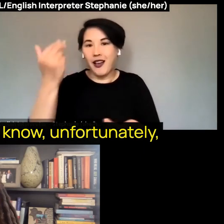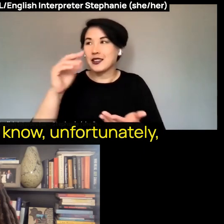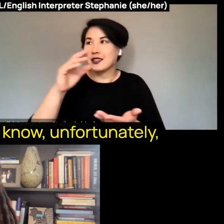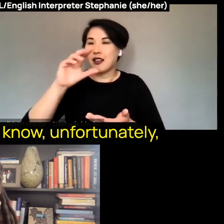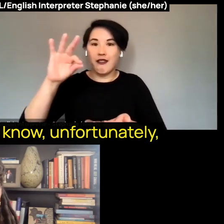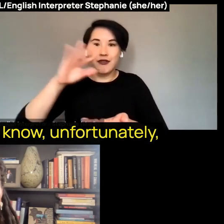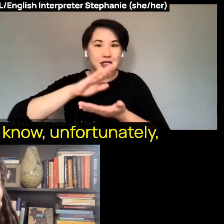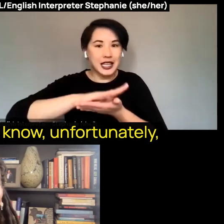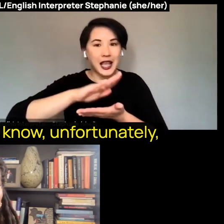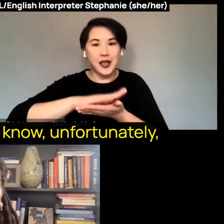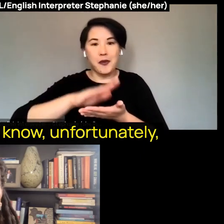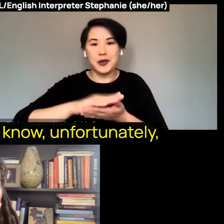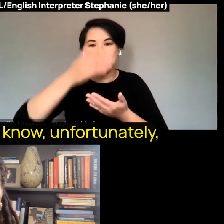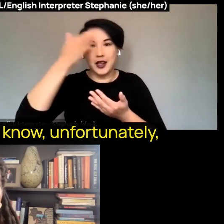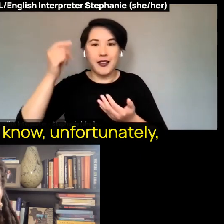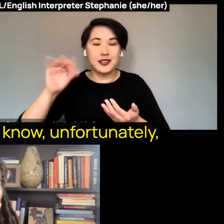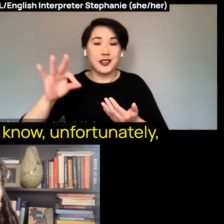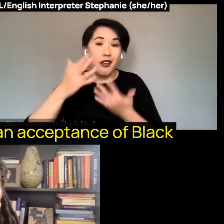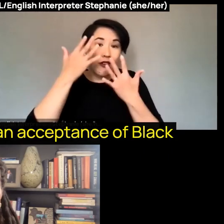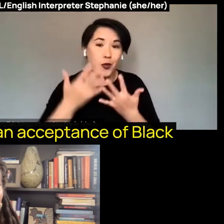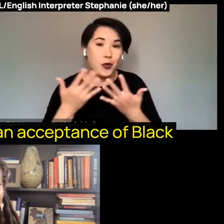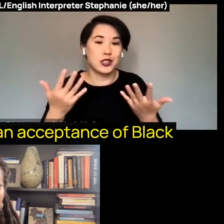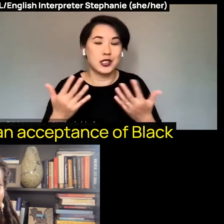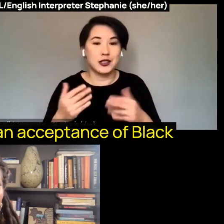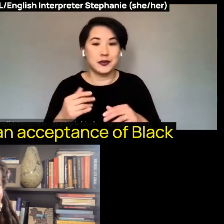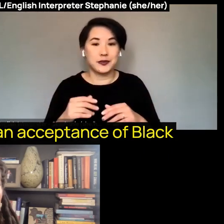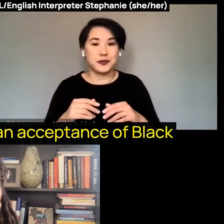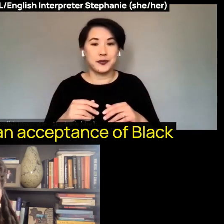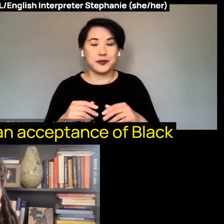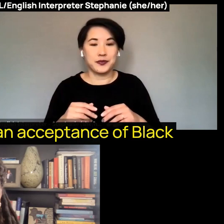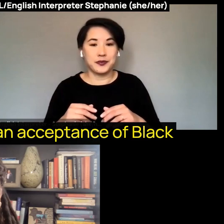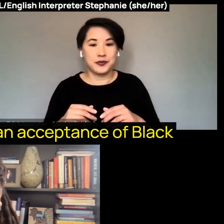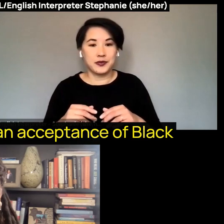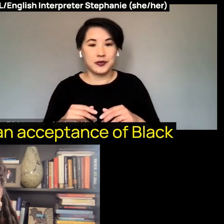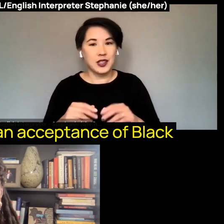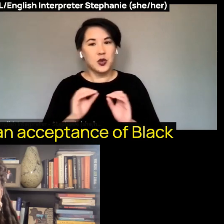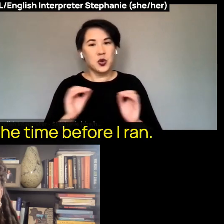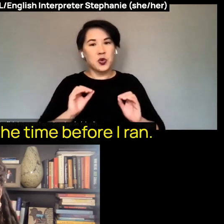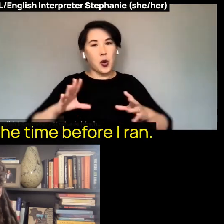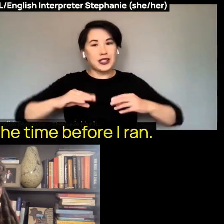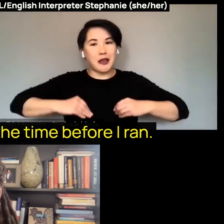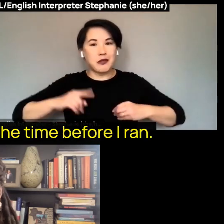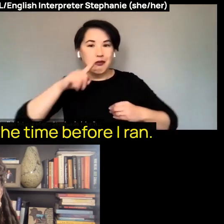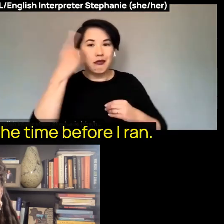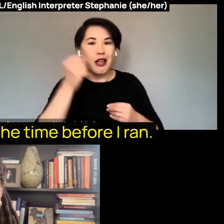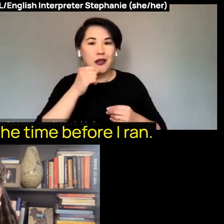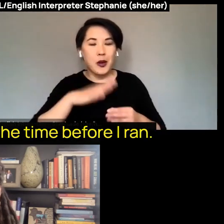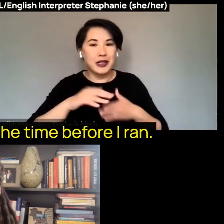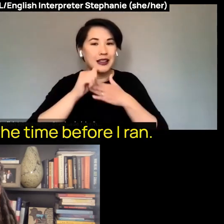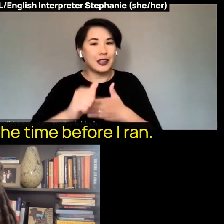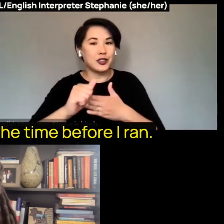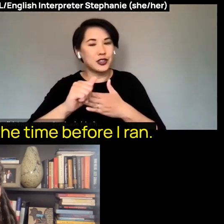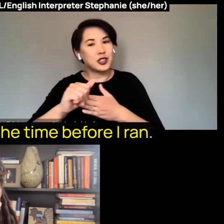you know, it, unfortunately, there was not necessarily an acceptance of Black women in leadership at